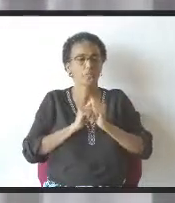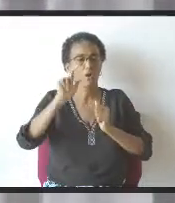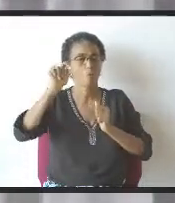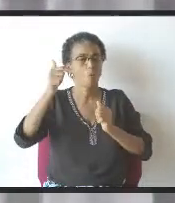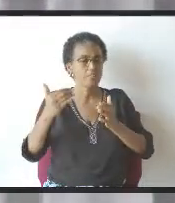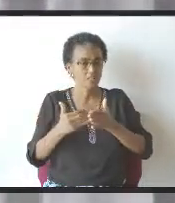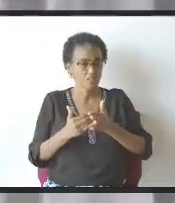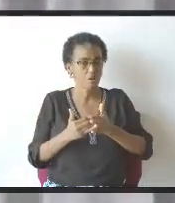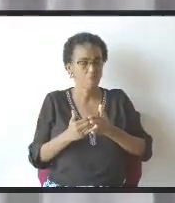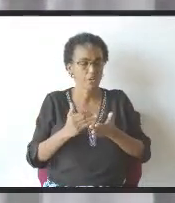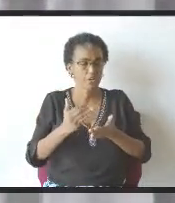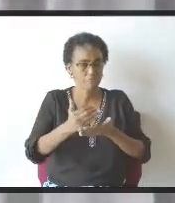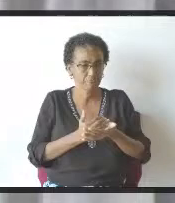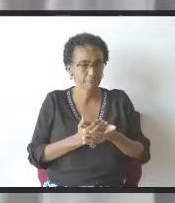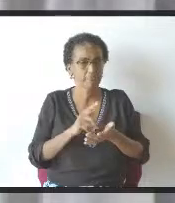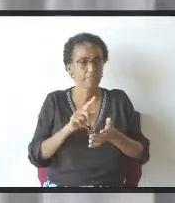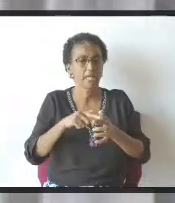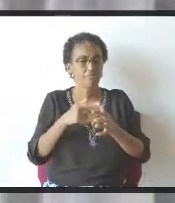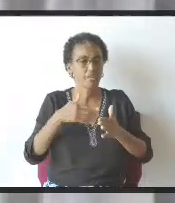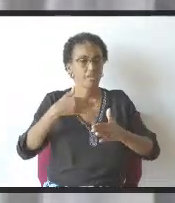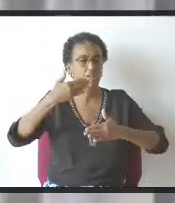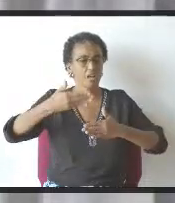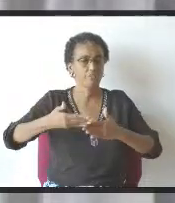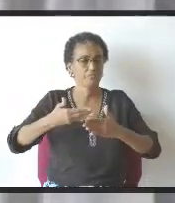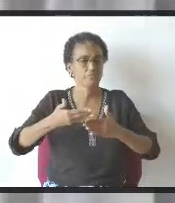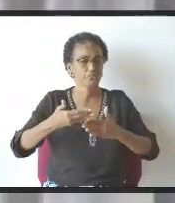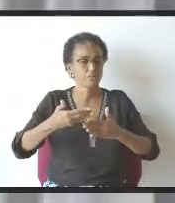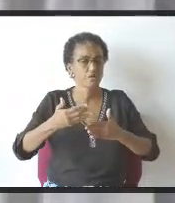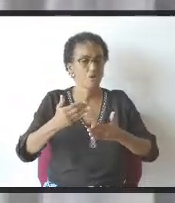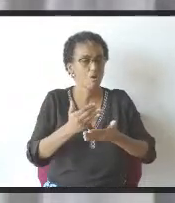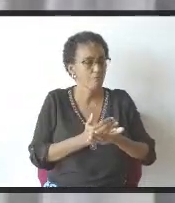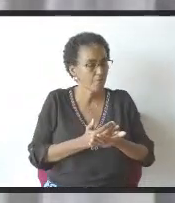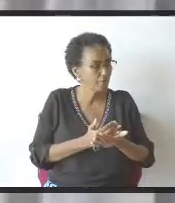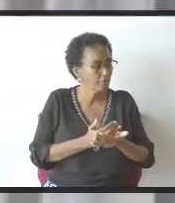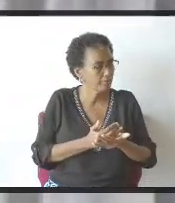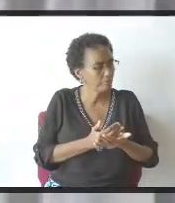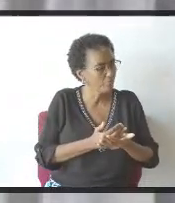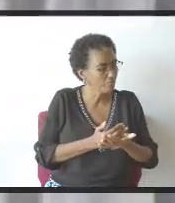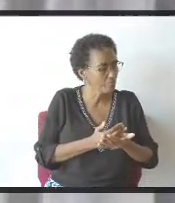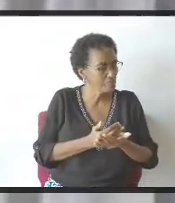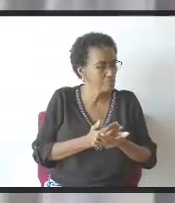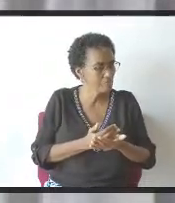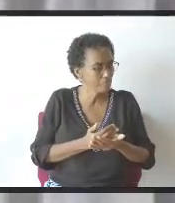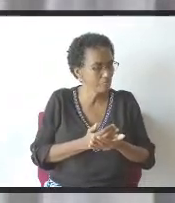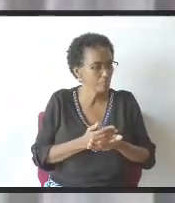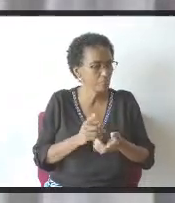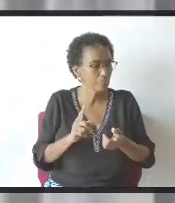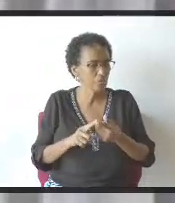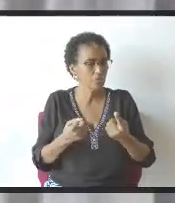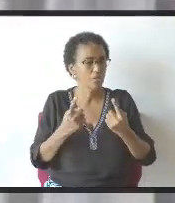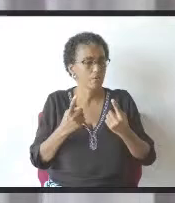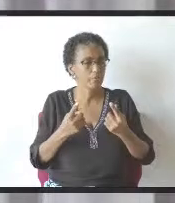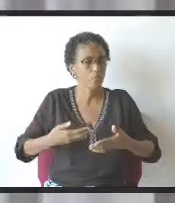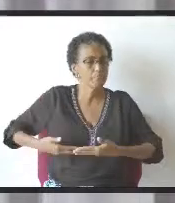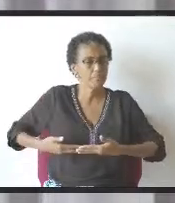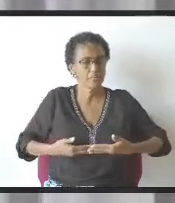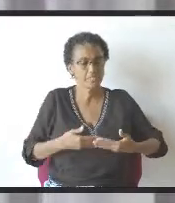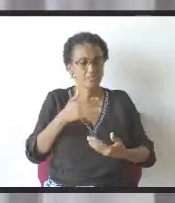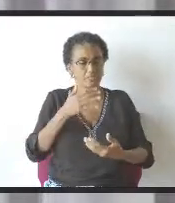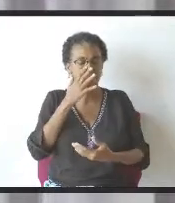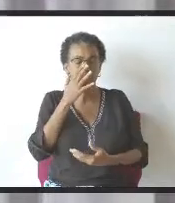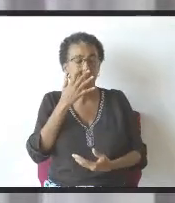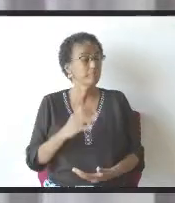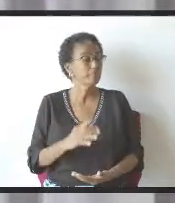Right after our offering, I'm going to invite those who are here for the blessings of the babies to come forward right at the front